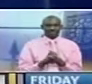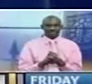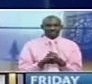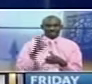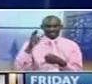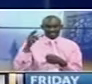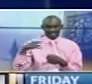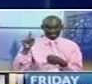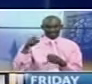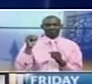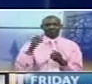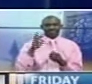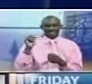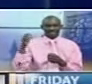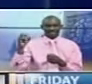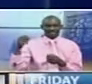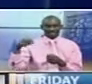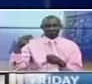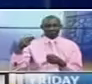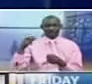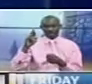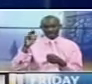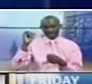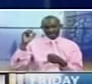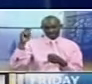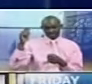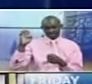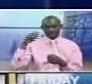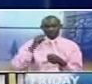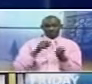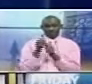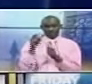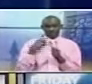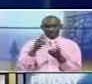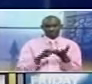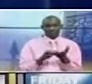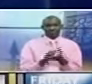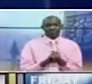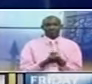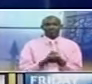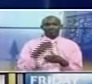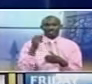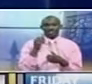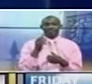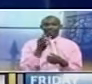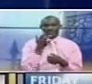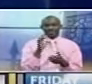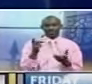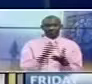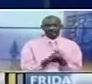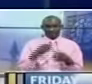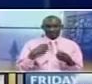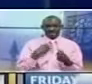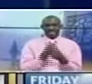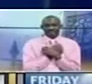right. We have right of passage, right of passage, but we don't say favorite. We say favorite. My